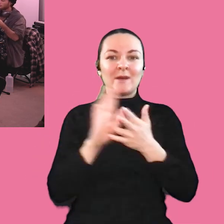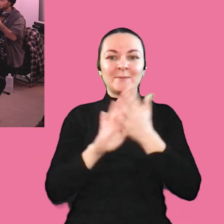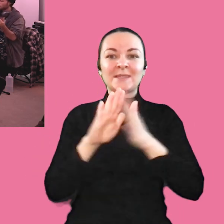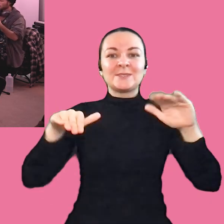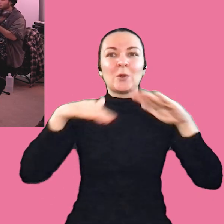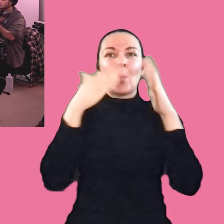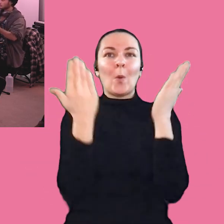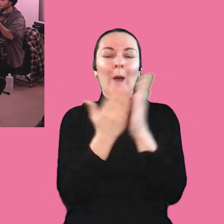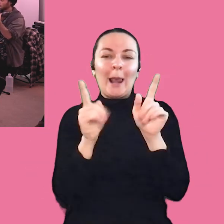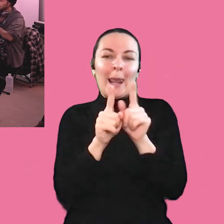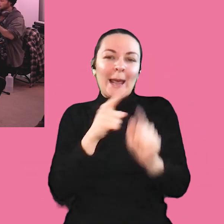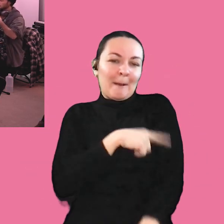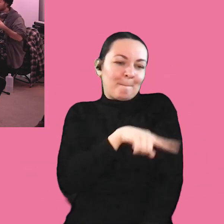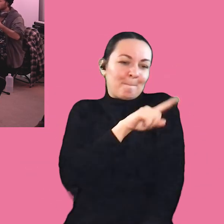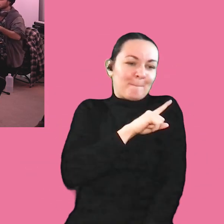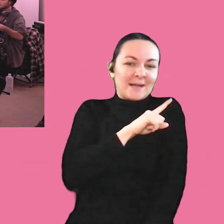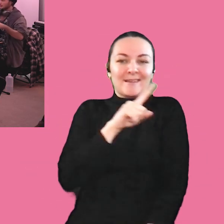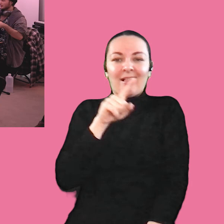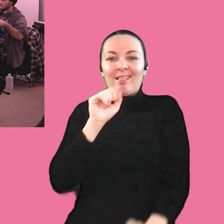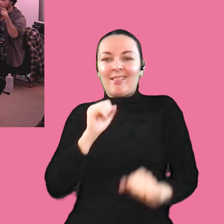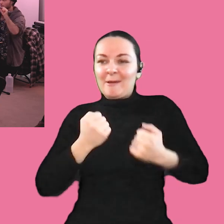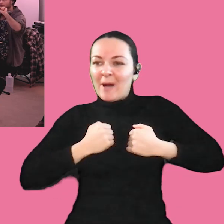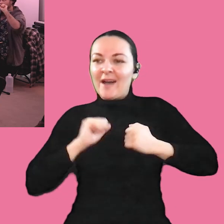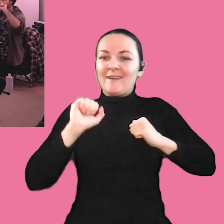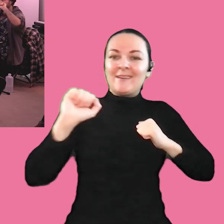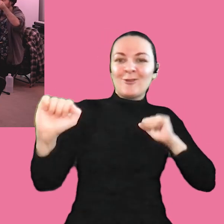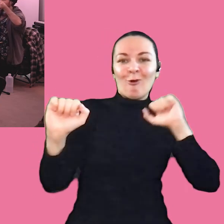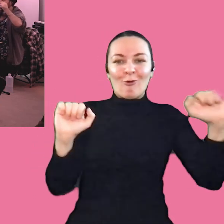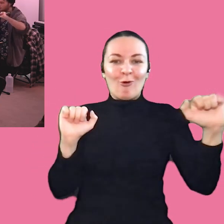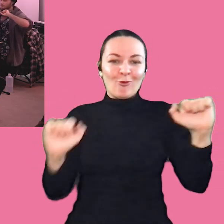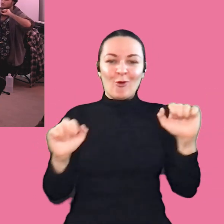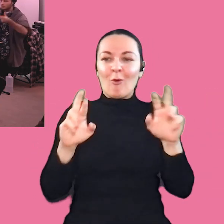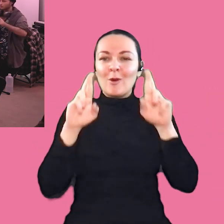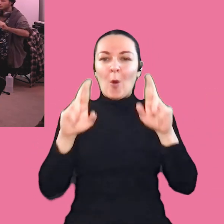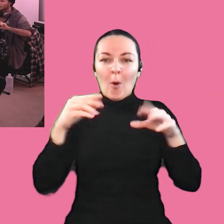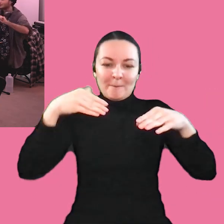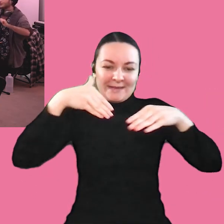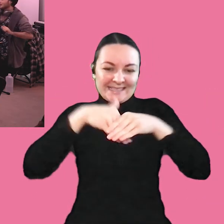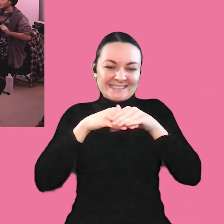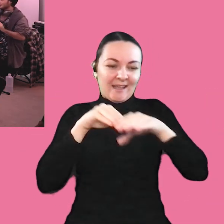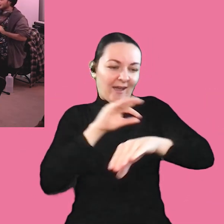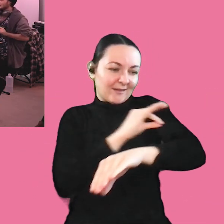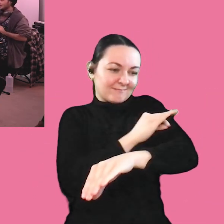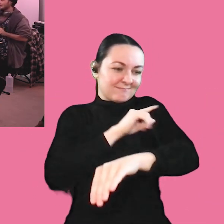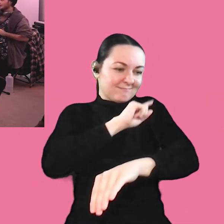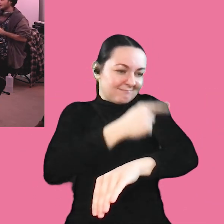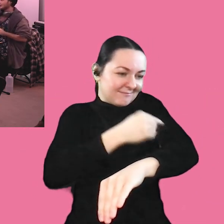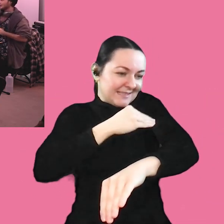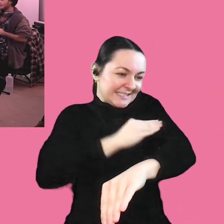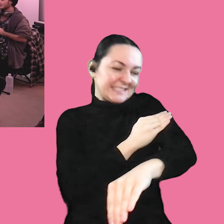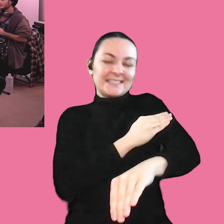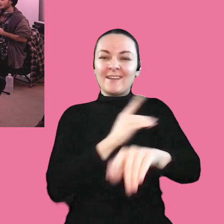The world is moved through muscles, like my muscles and your muscles, and hope lives in the tendons of the muscles that move the world.